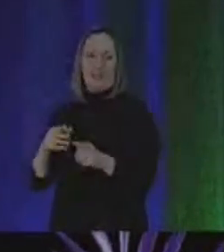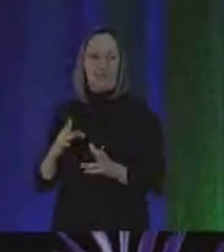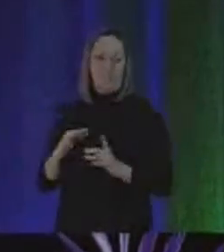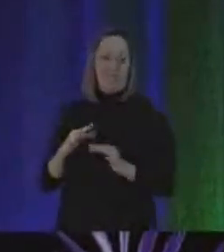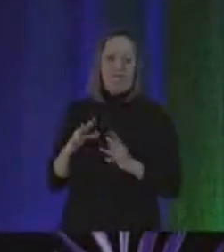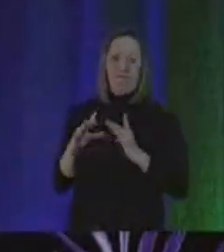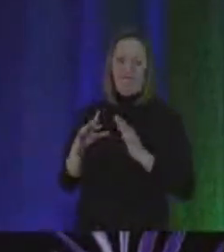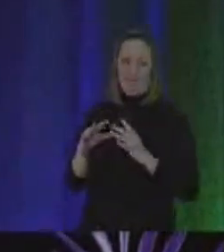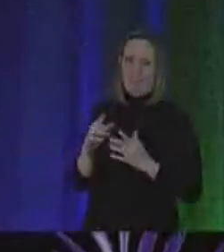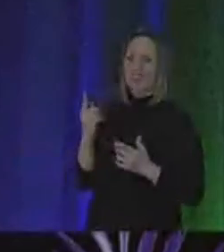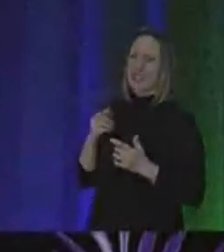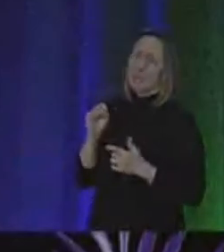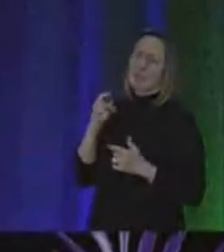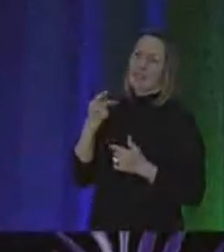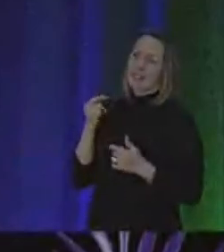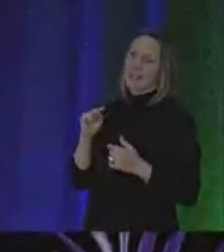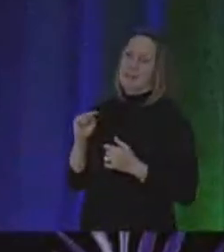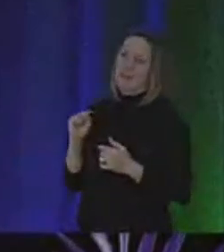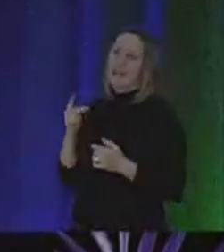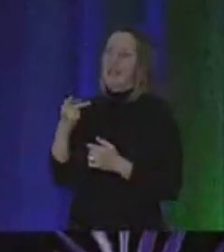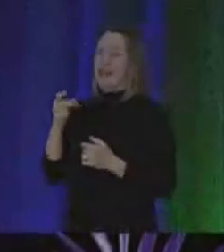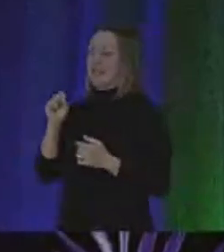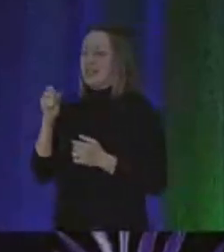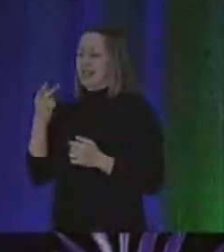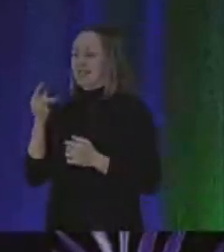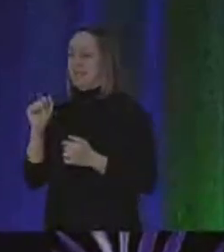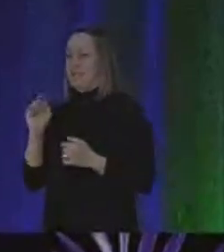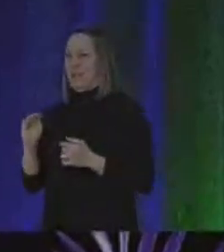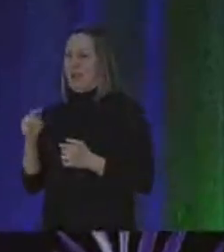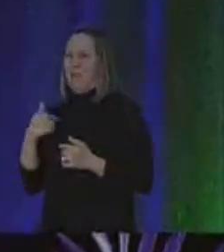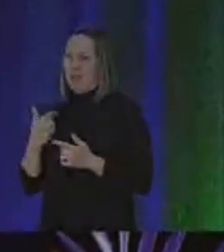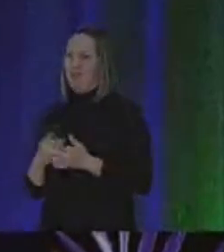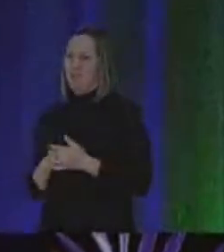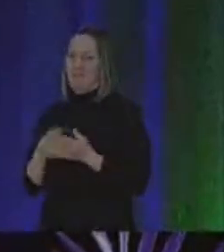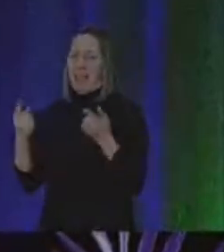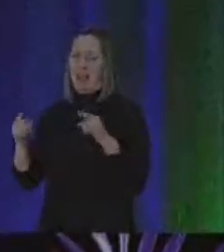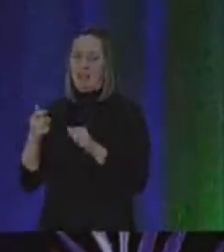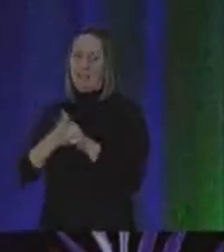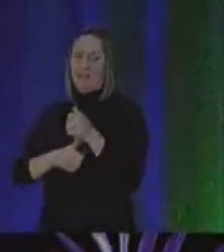And someone spammed me. It happens in every talk. I love it.